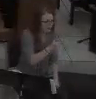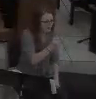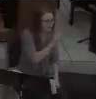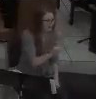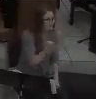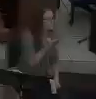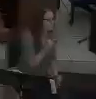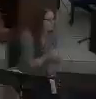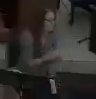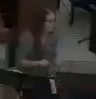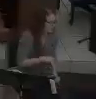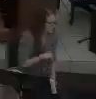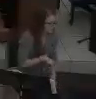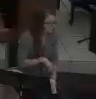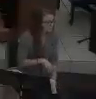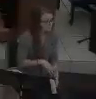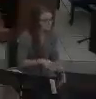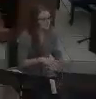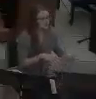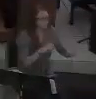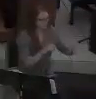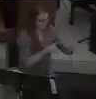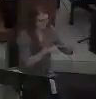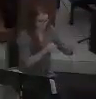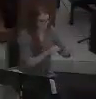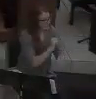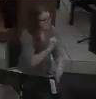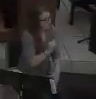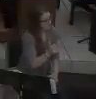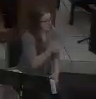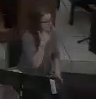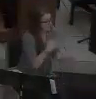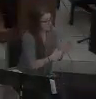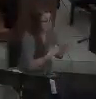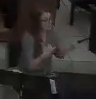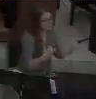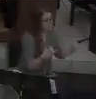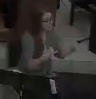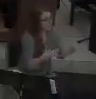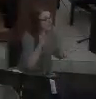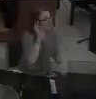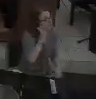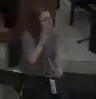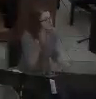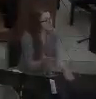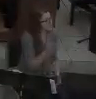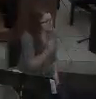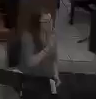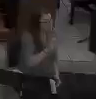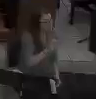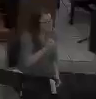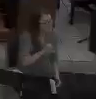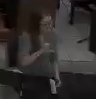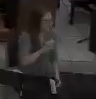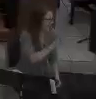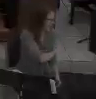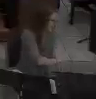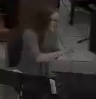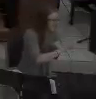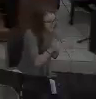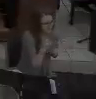then today, if you see on page 10, I am preaching not only here at MCCDC at 9 and 11, but